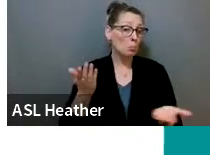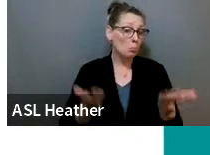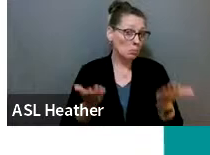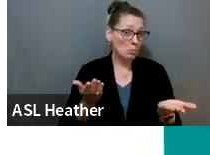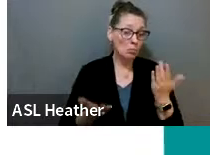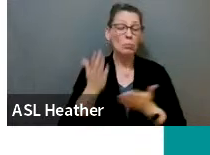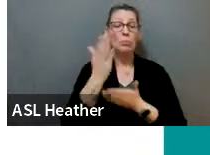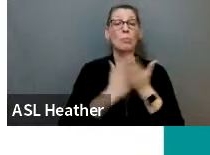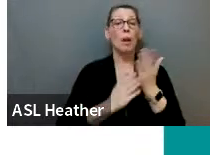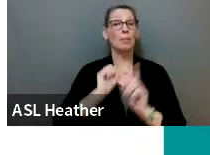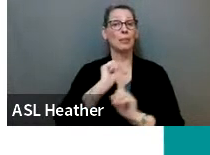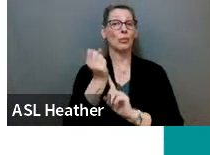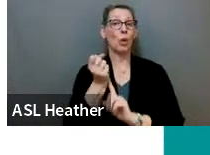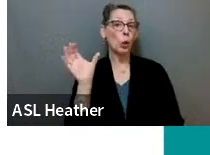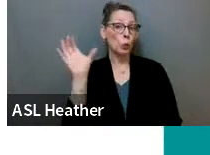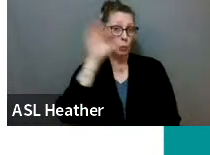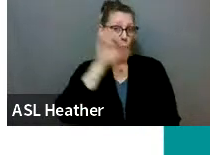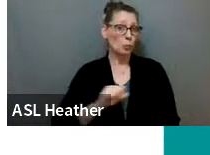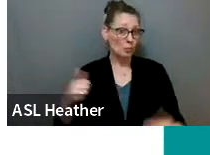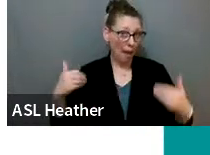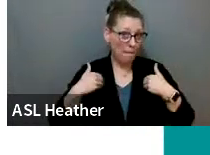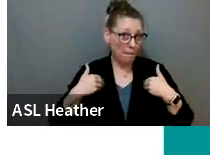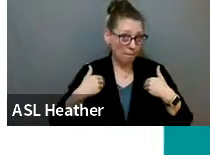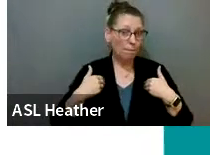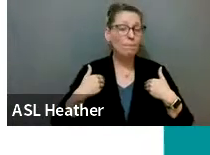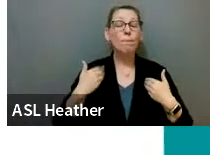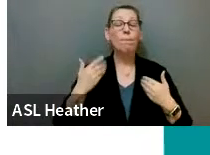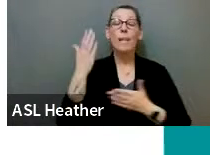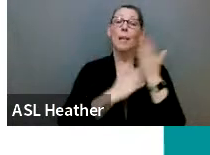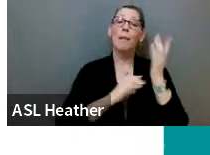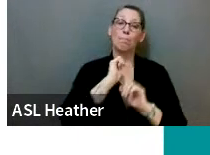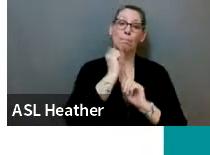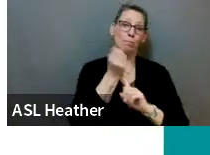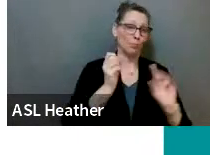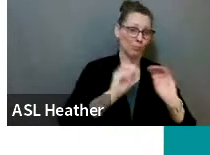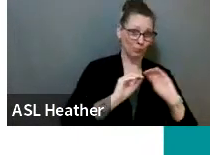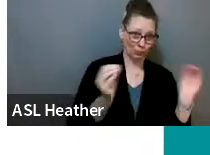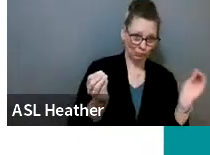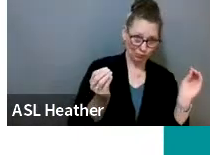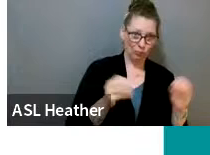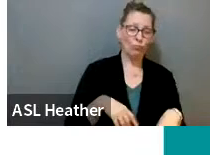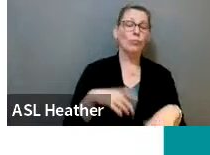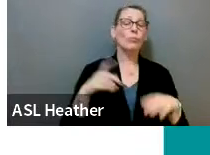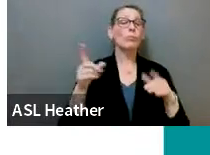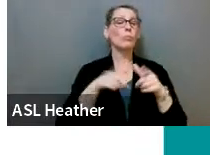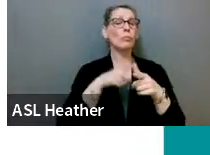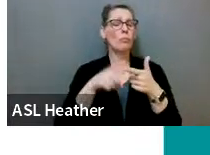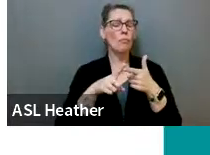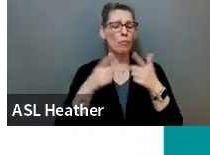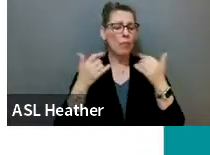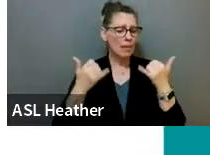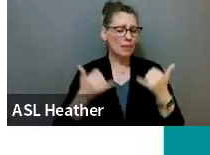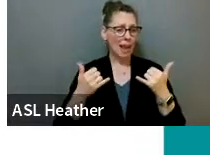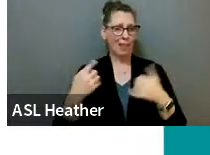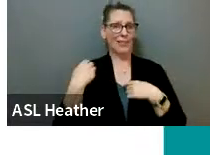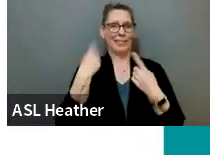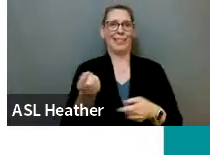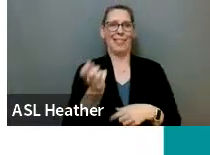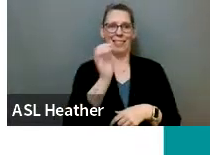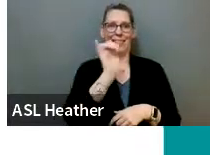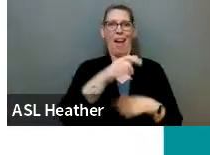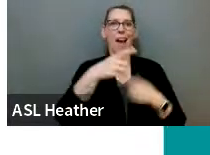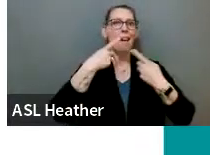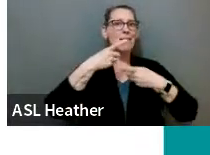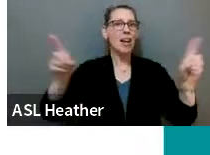that assume there is a low-income toll program, some scenarios that don't. And then we have now, since that announcement